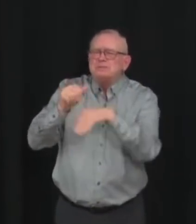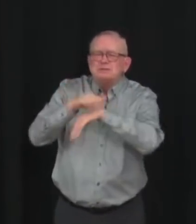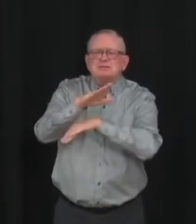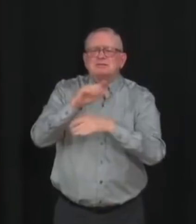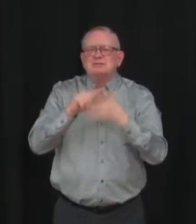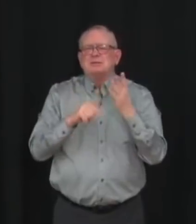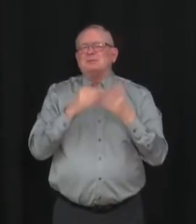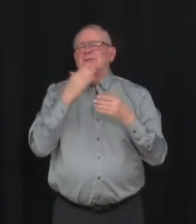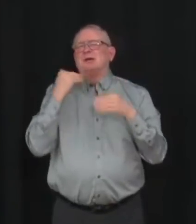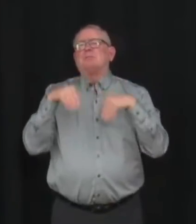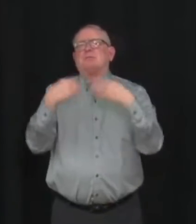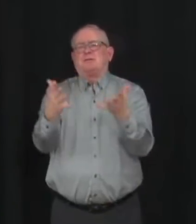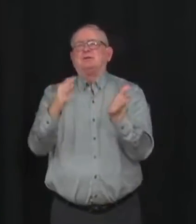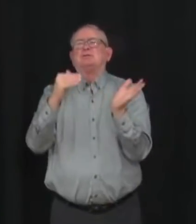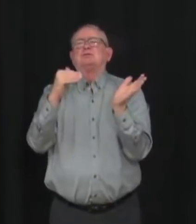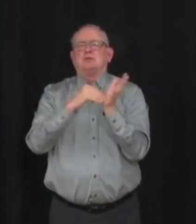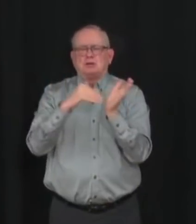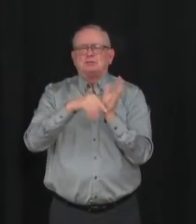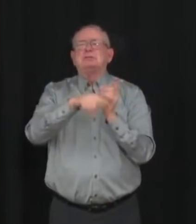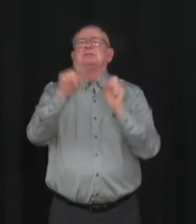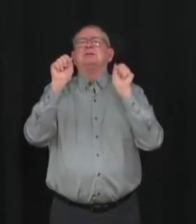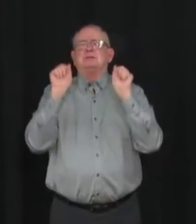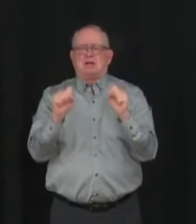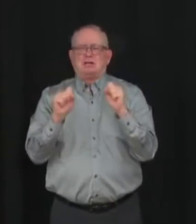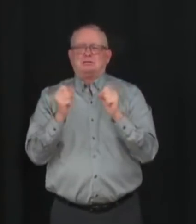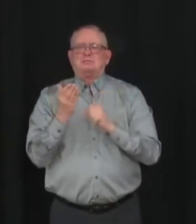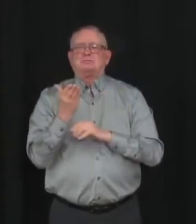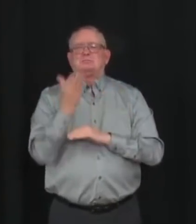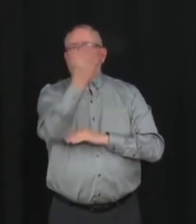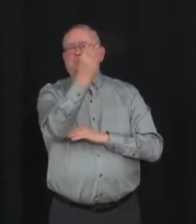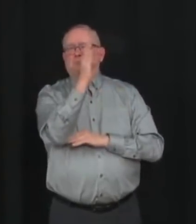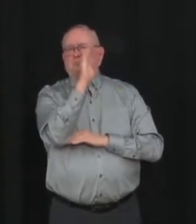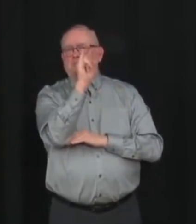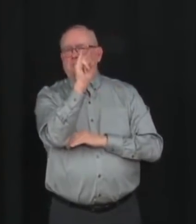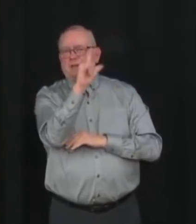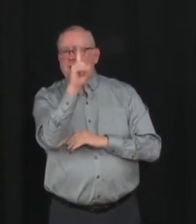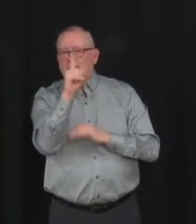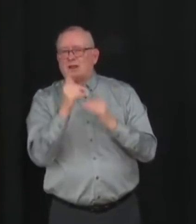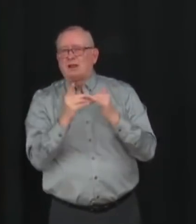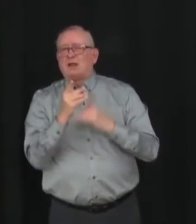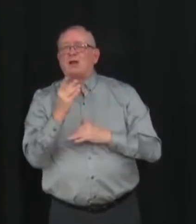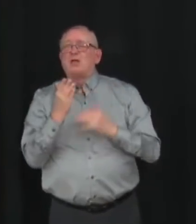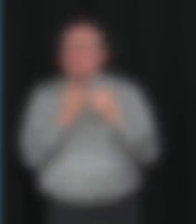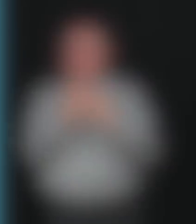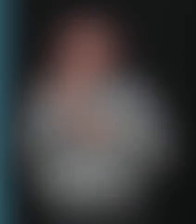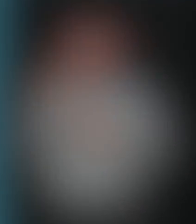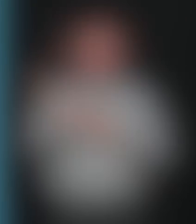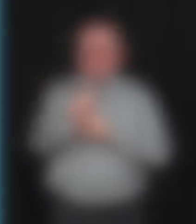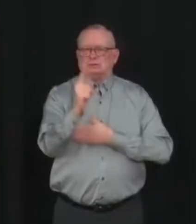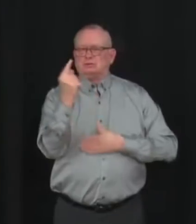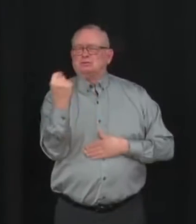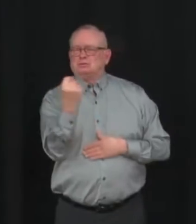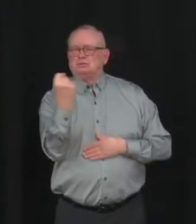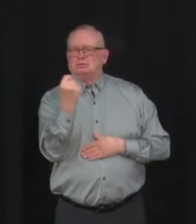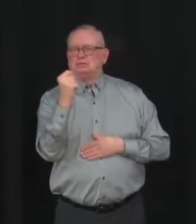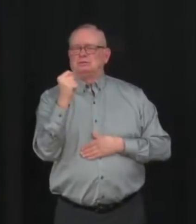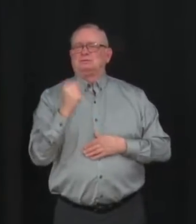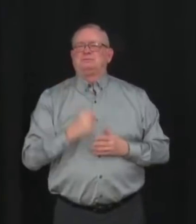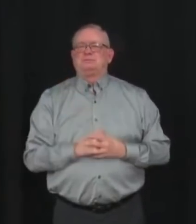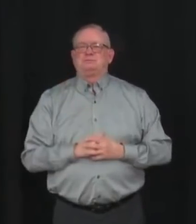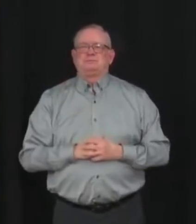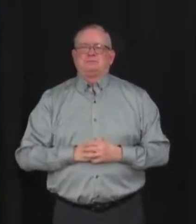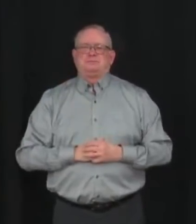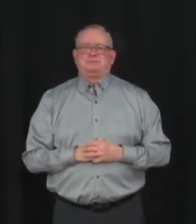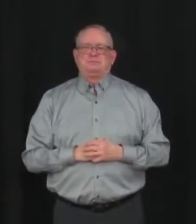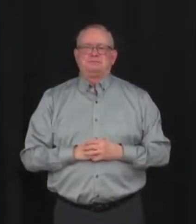can bill for virtual care to improve access while we reduce the chances for the virus to spread. As of yesterday,